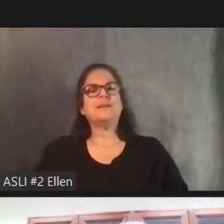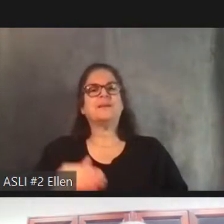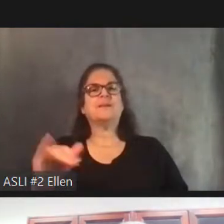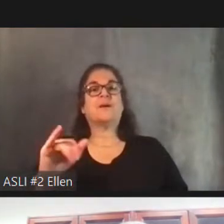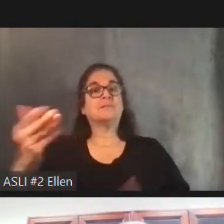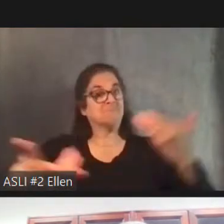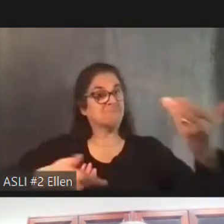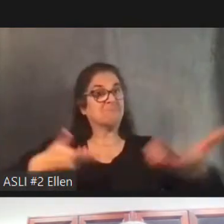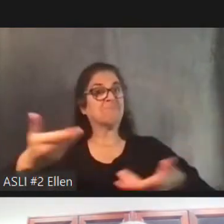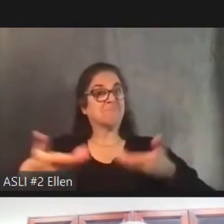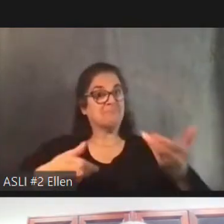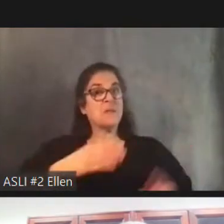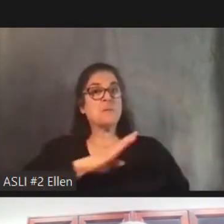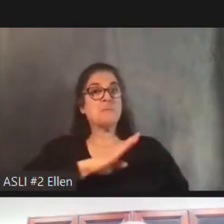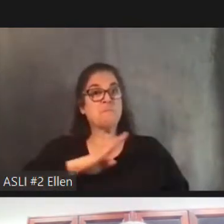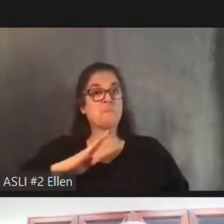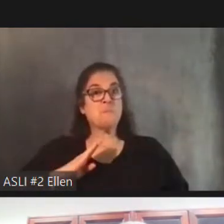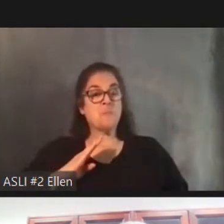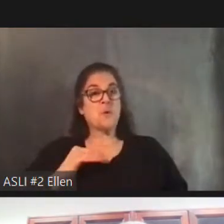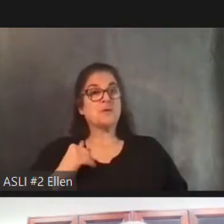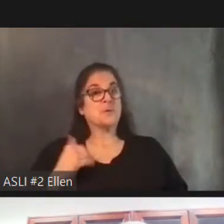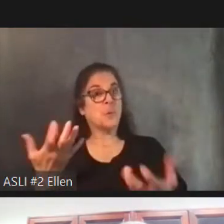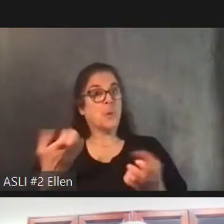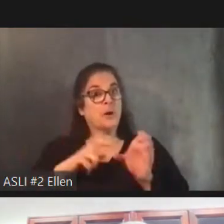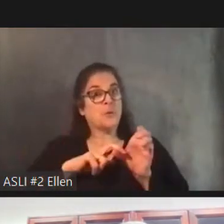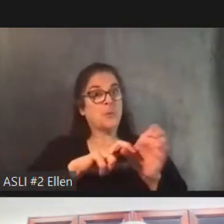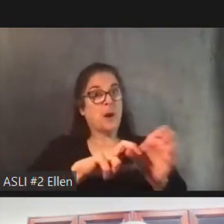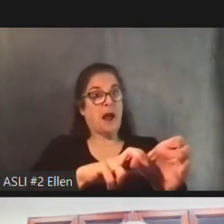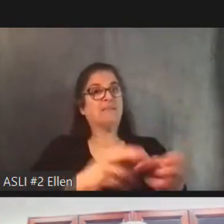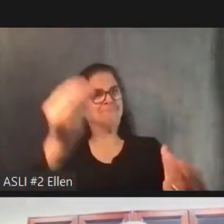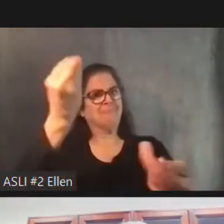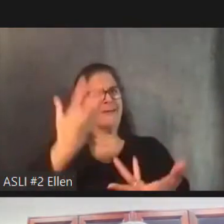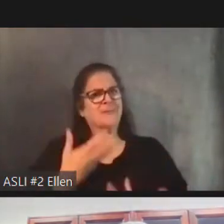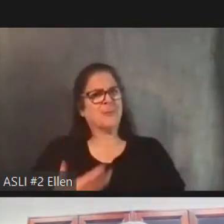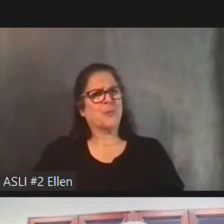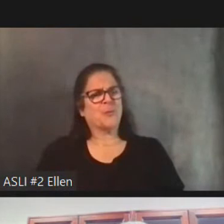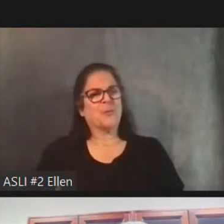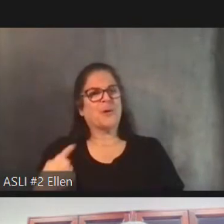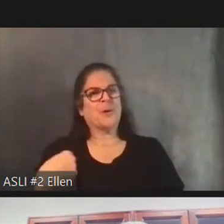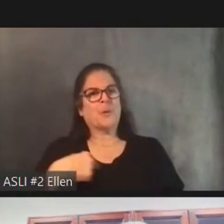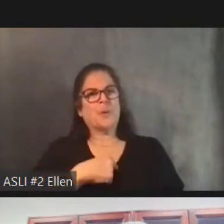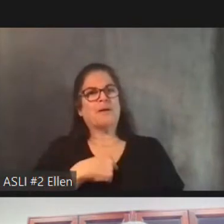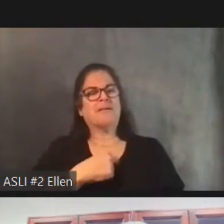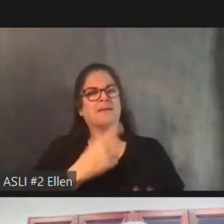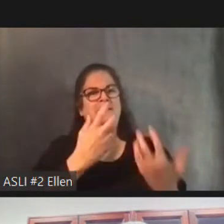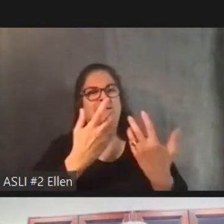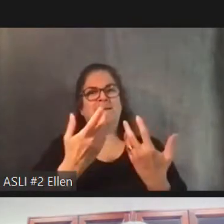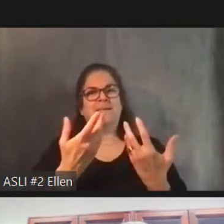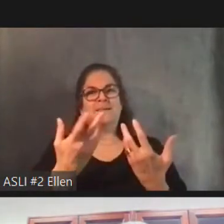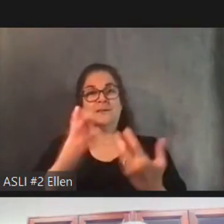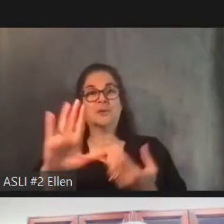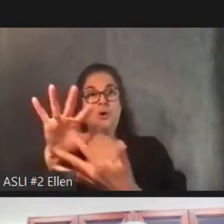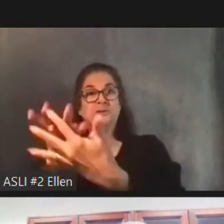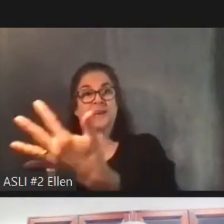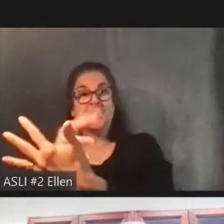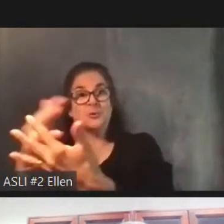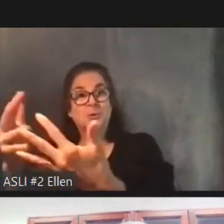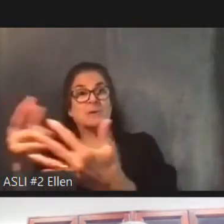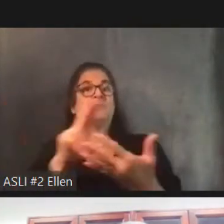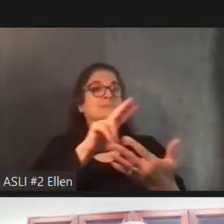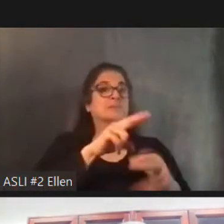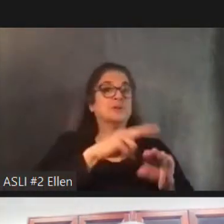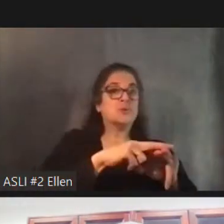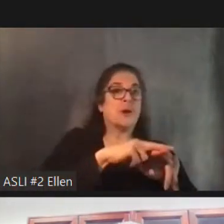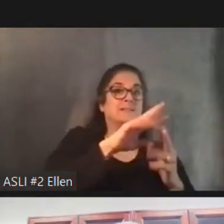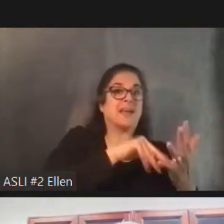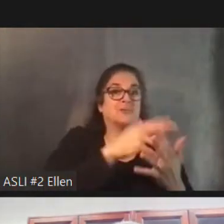members. If any of you want to get a ride on the train, just let us know and we can coordinate, your schedule with the train schedule to make sure